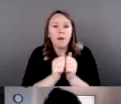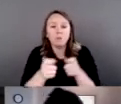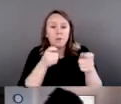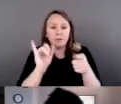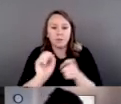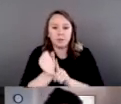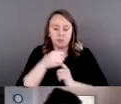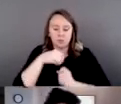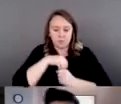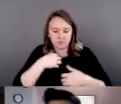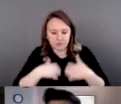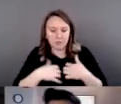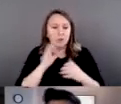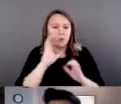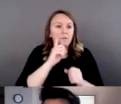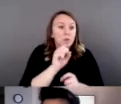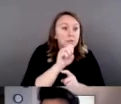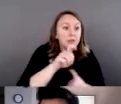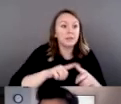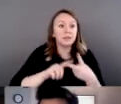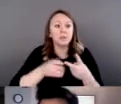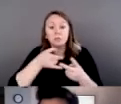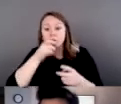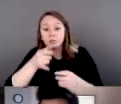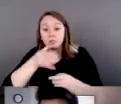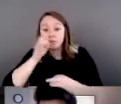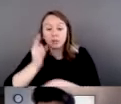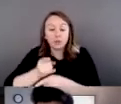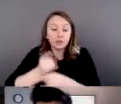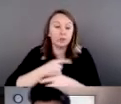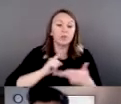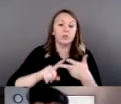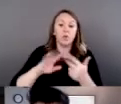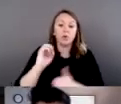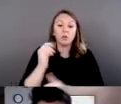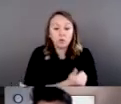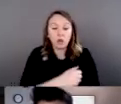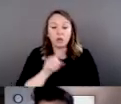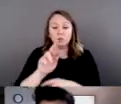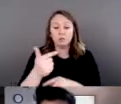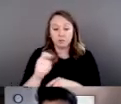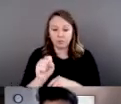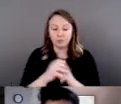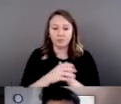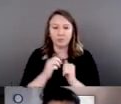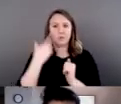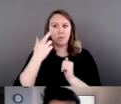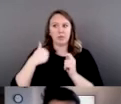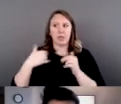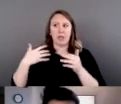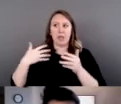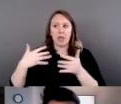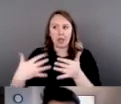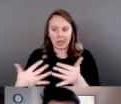And I realized that I probably went rather fast, more than I should have, but I think that this is a